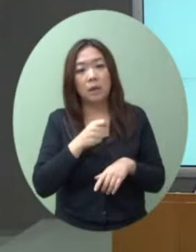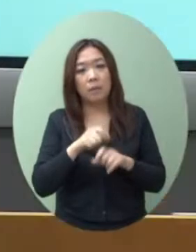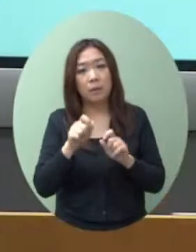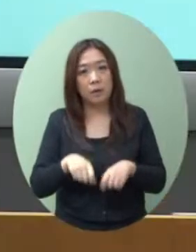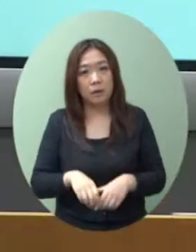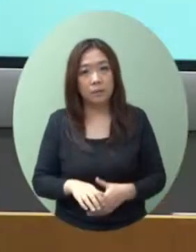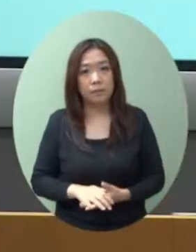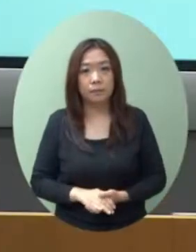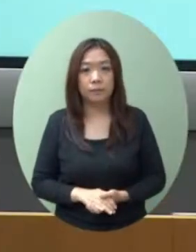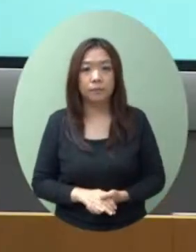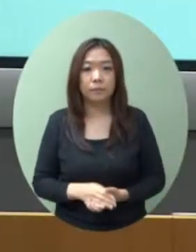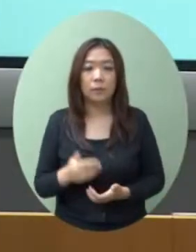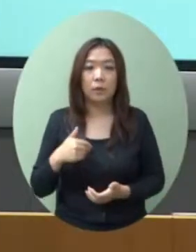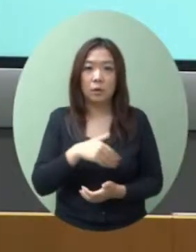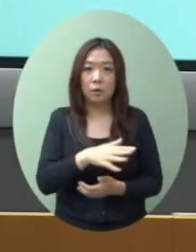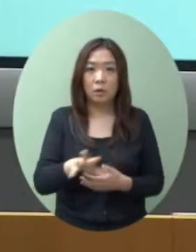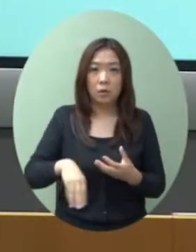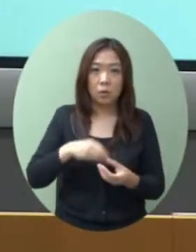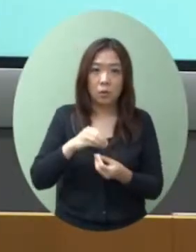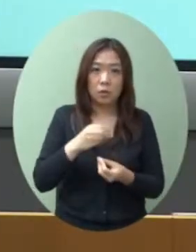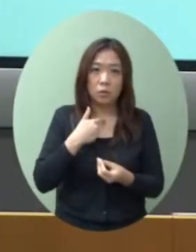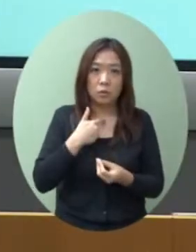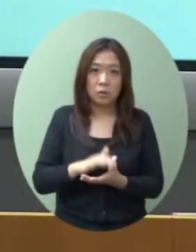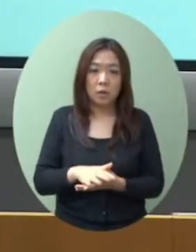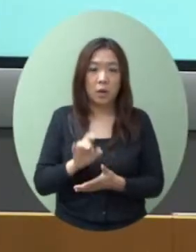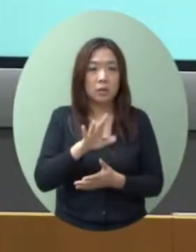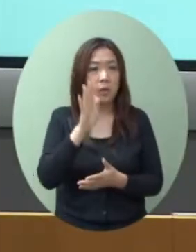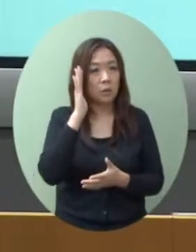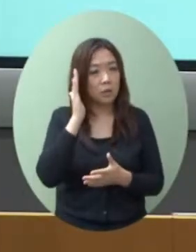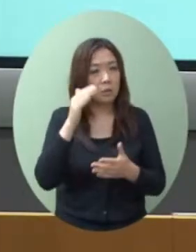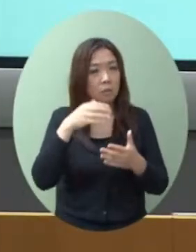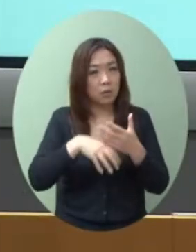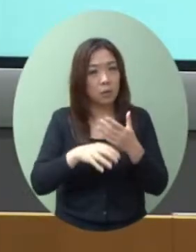To answer the reporter's question directly,